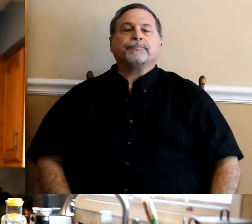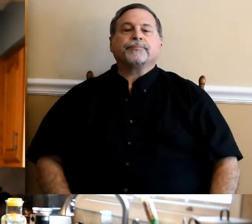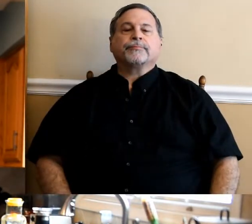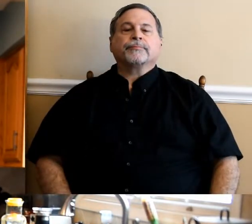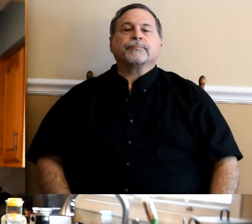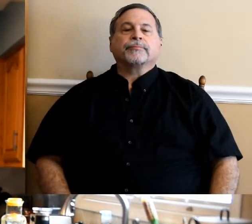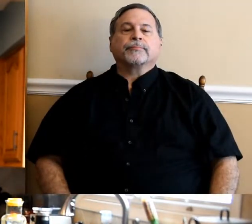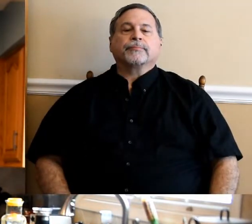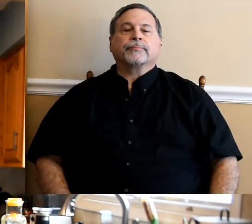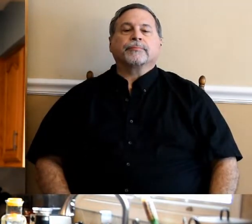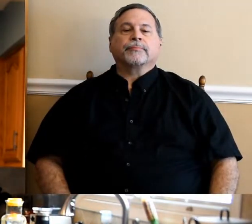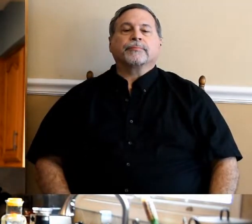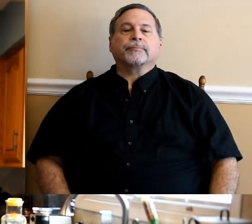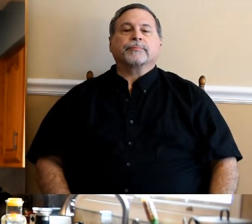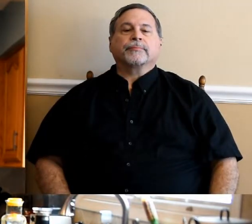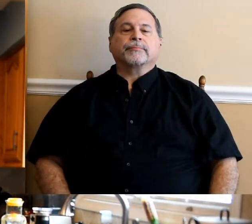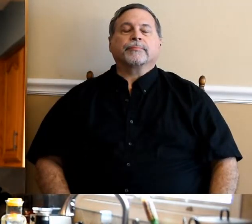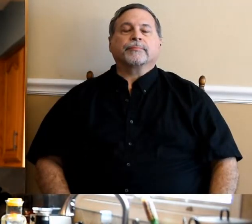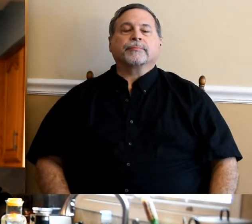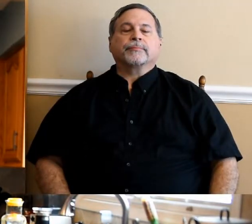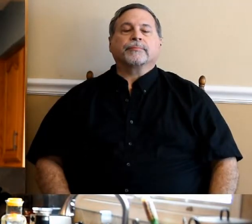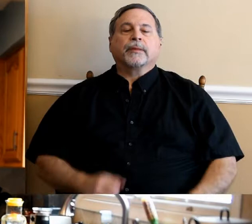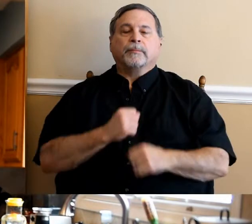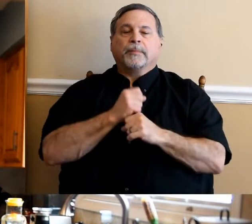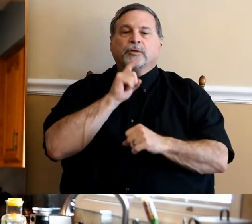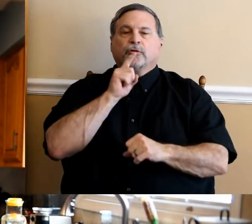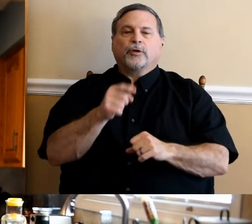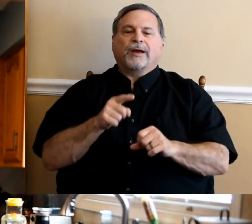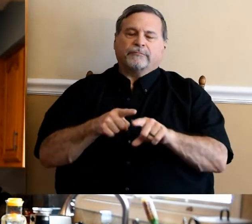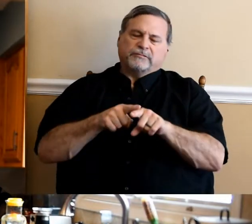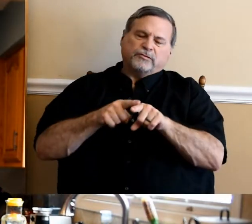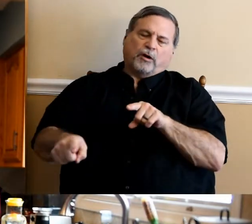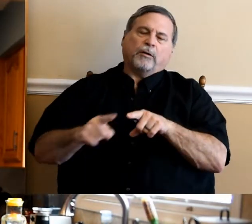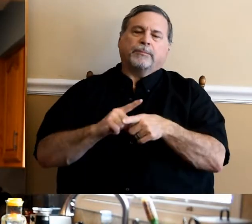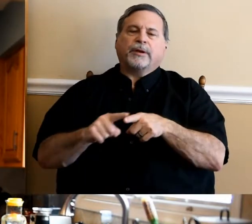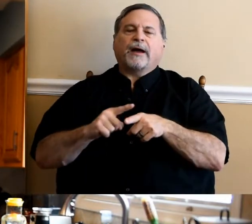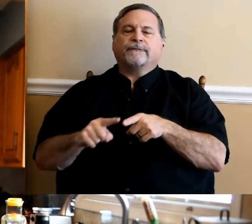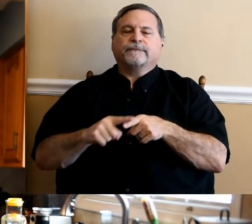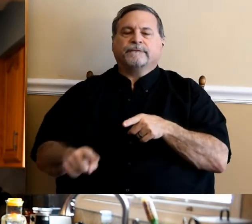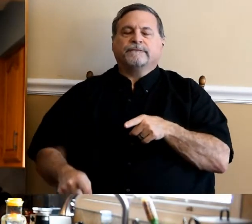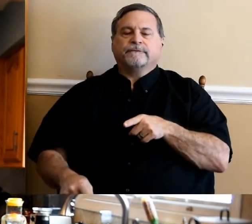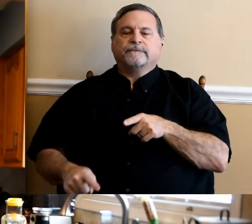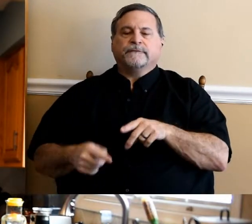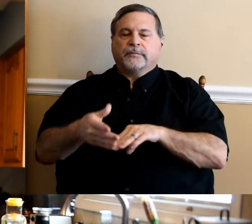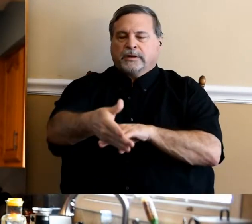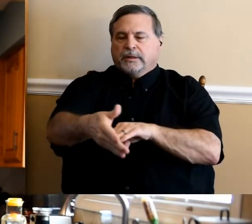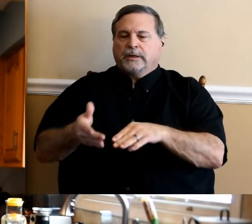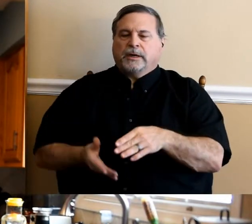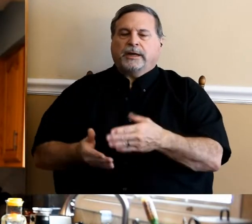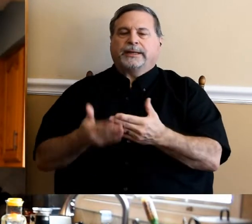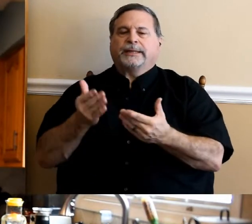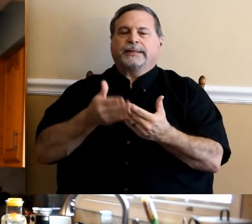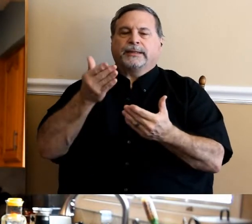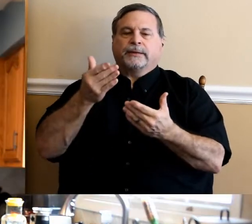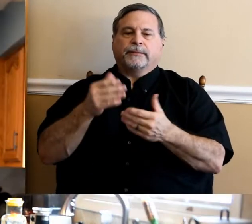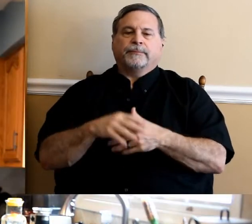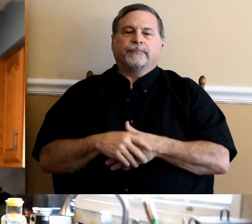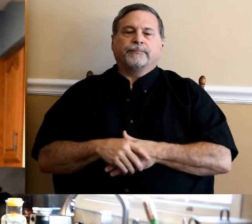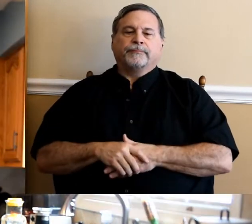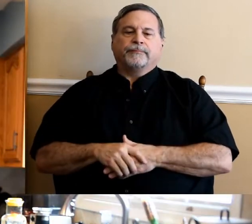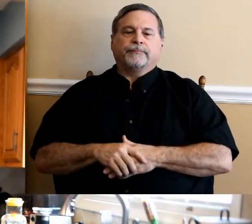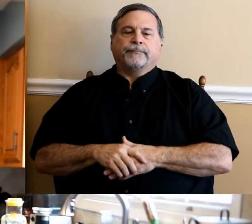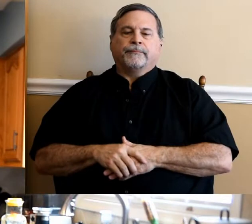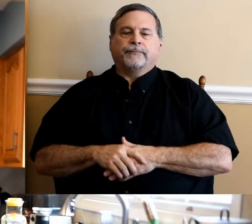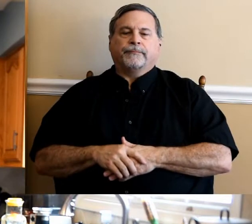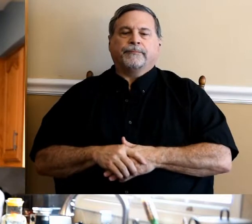and just cut through the meat. Make sure you have a decent knife so it'll cut easily.